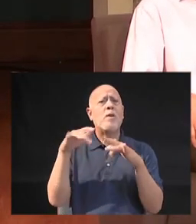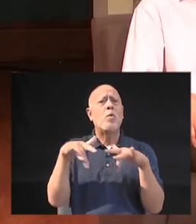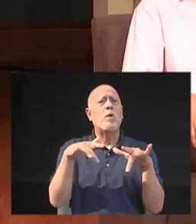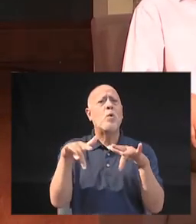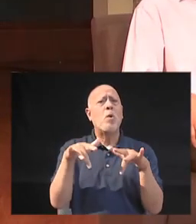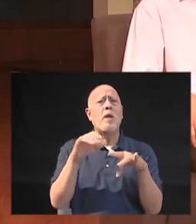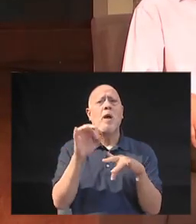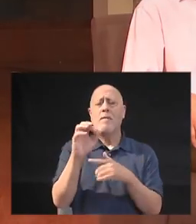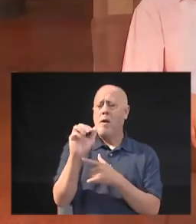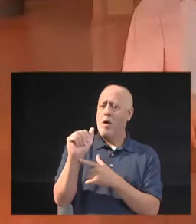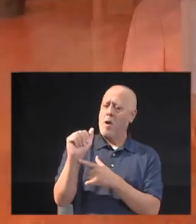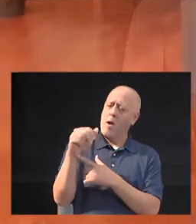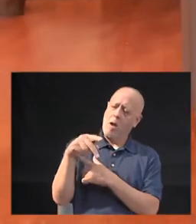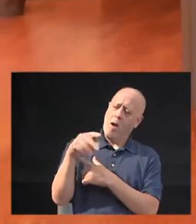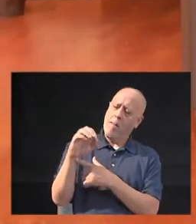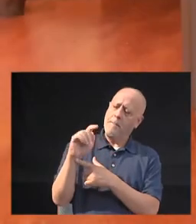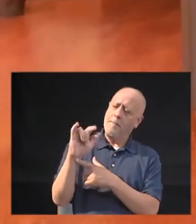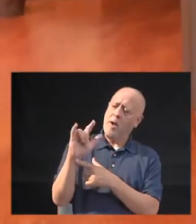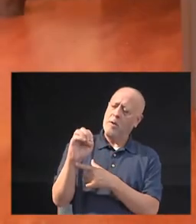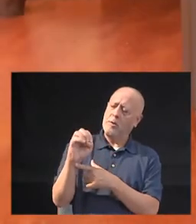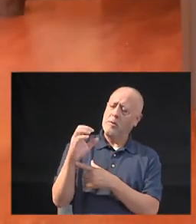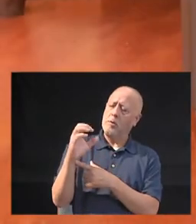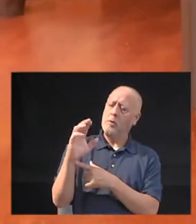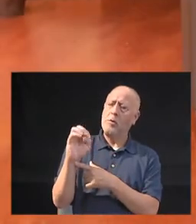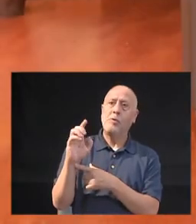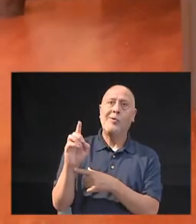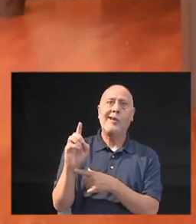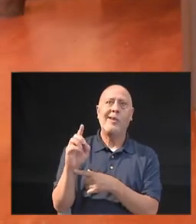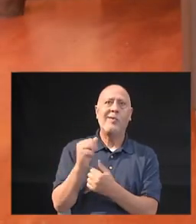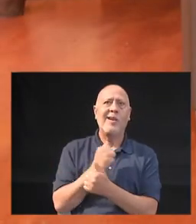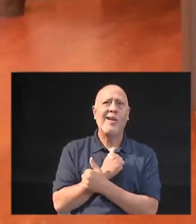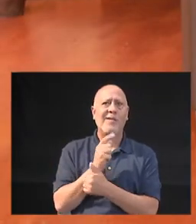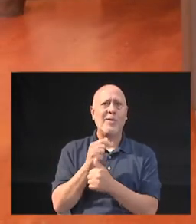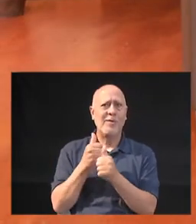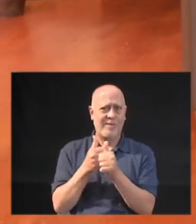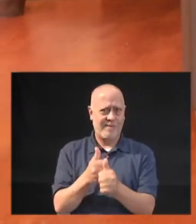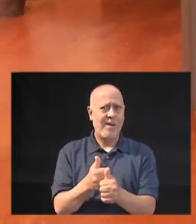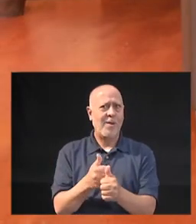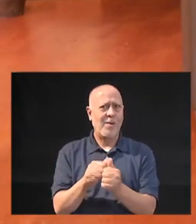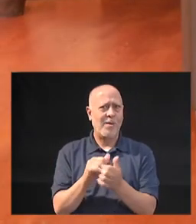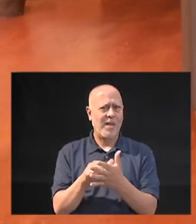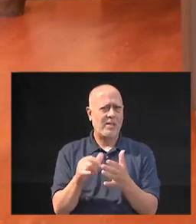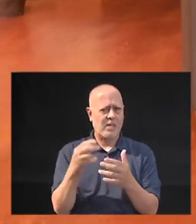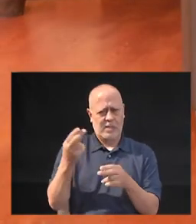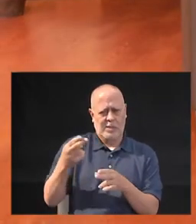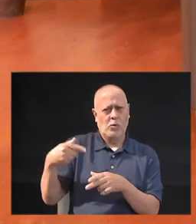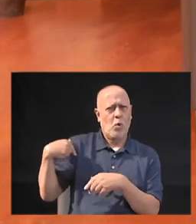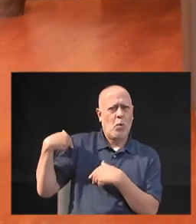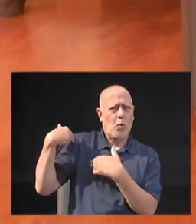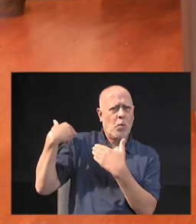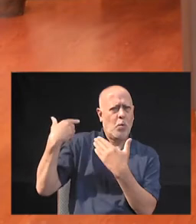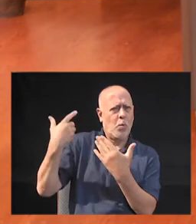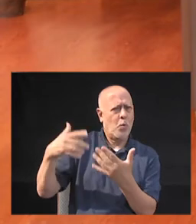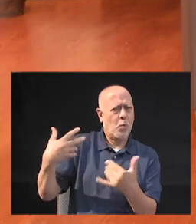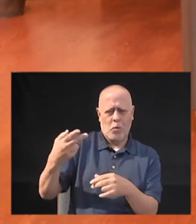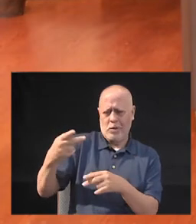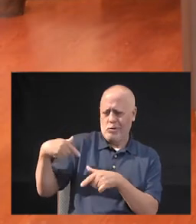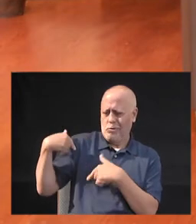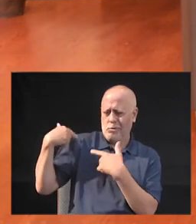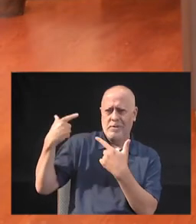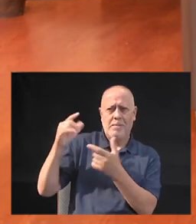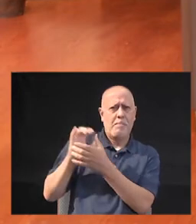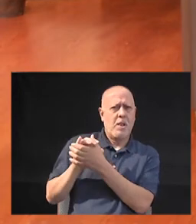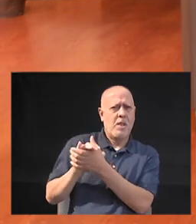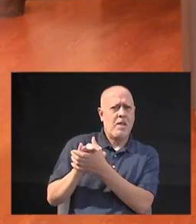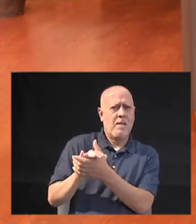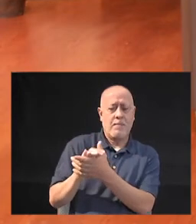the Apostles' Creed. And we'd love for you to share along with that creed. It's a historic confession of faith that the world